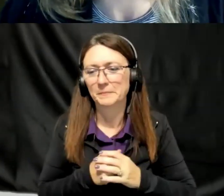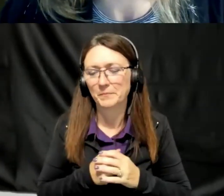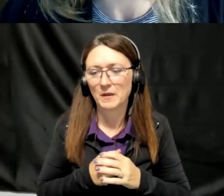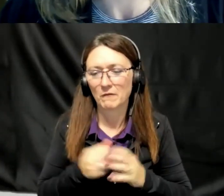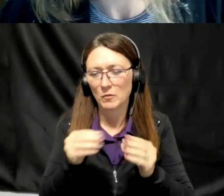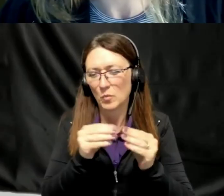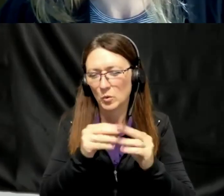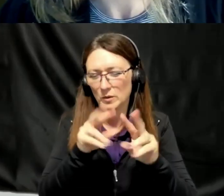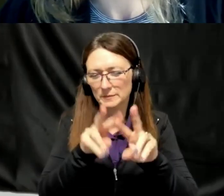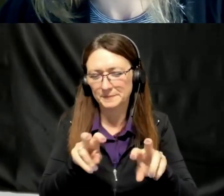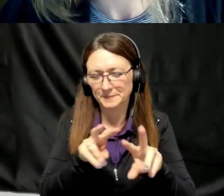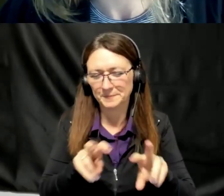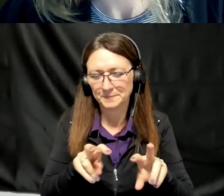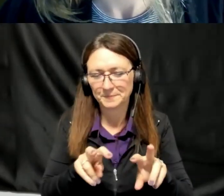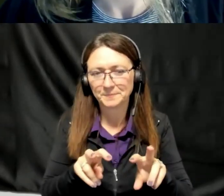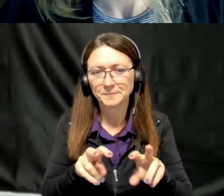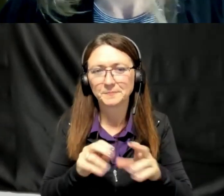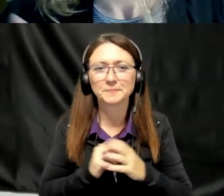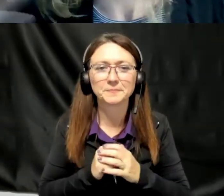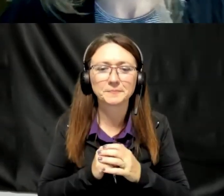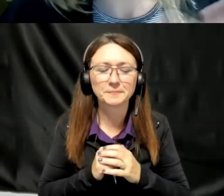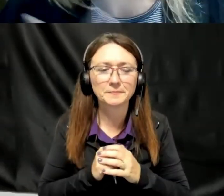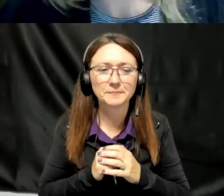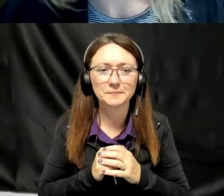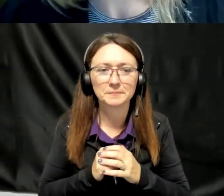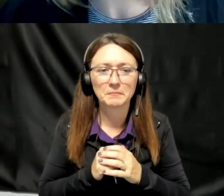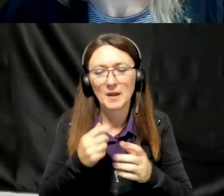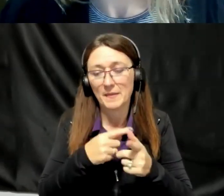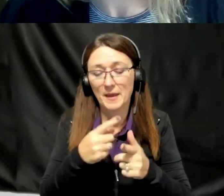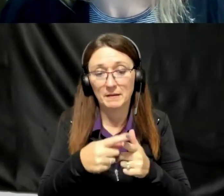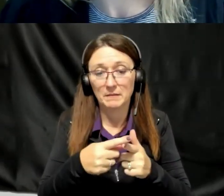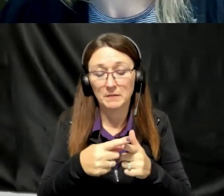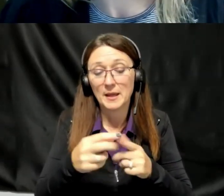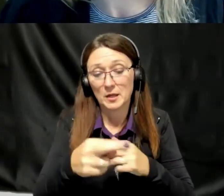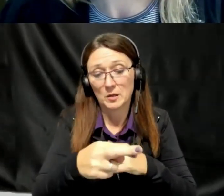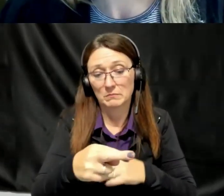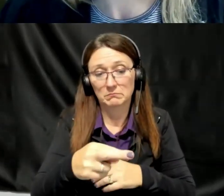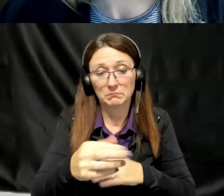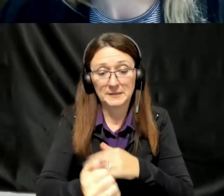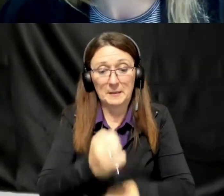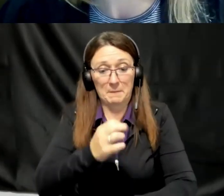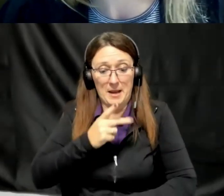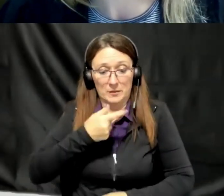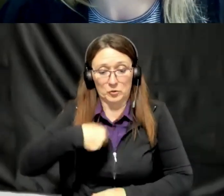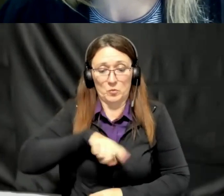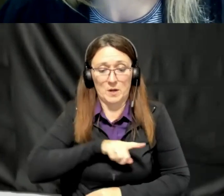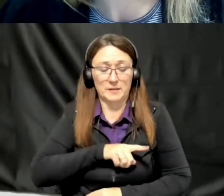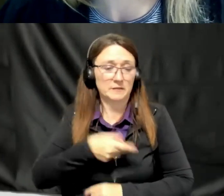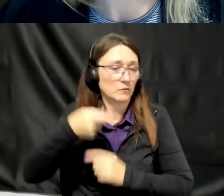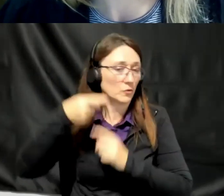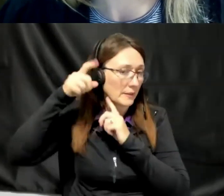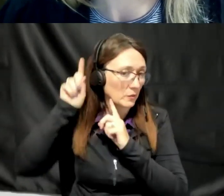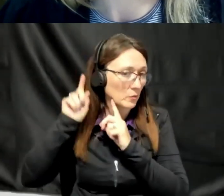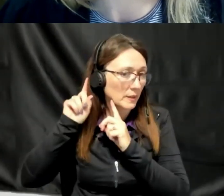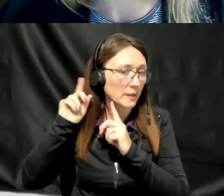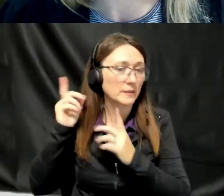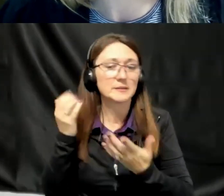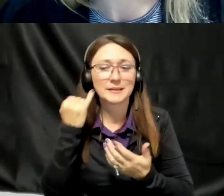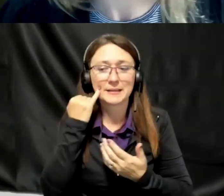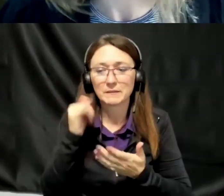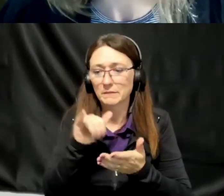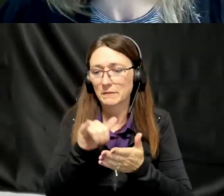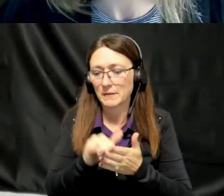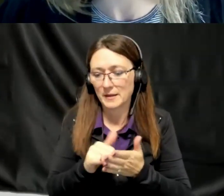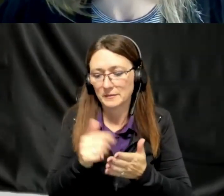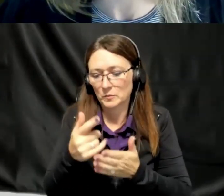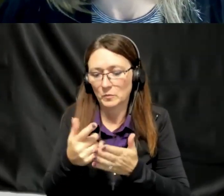further investigation. And then they can send you back to us for hearing aids, if that's the